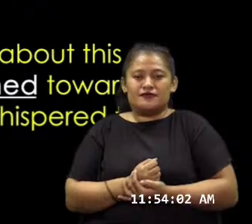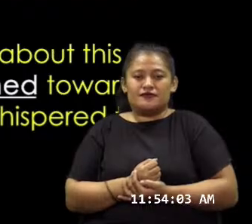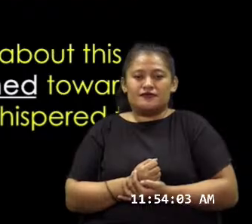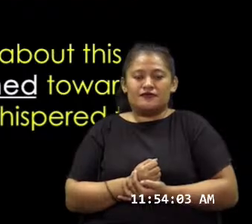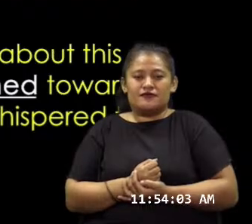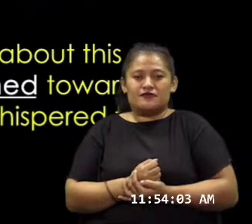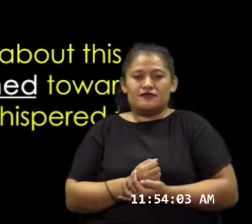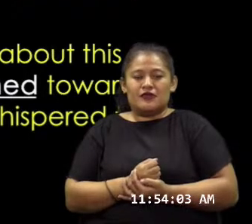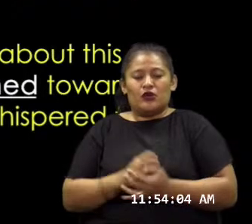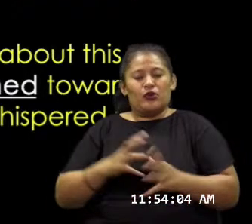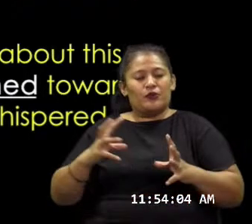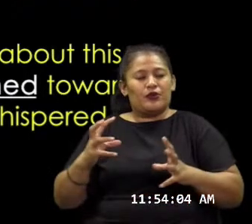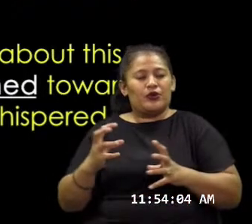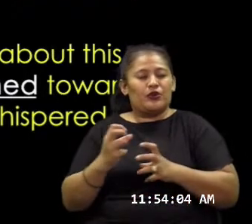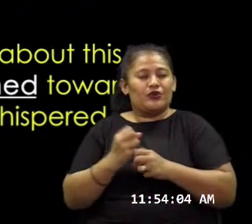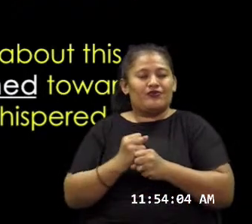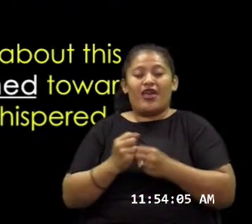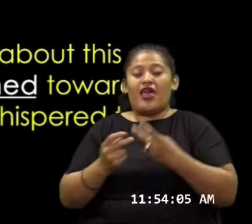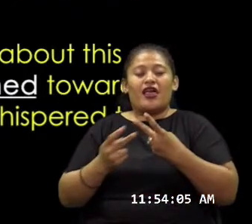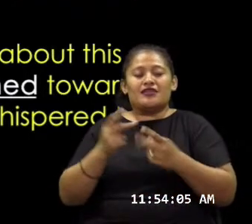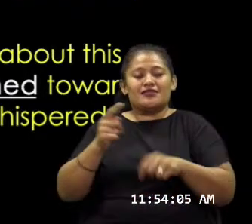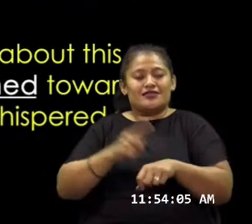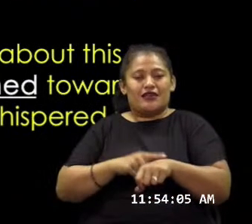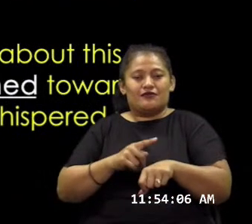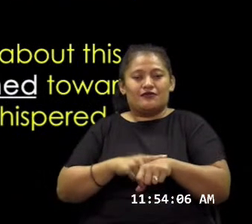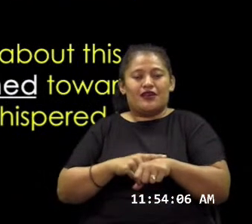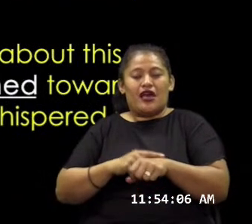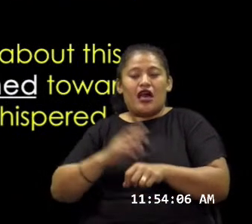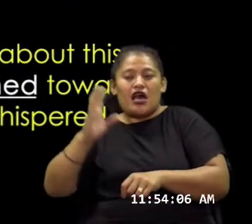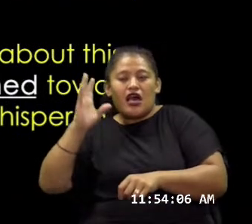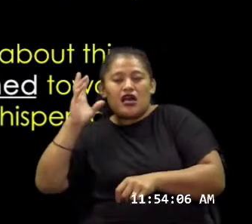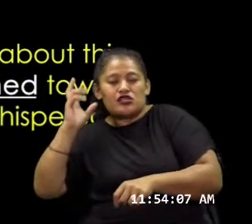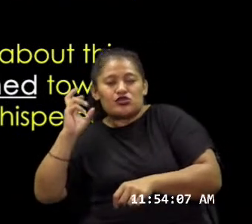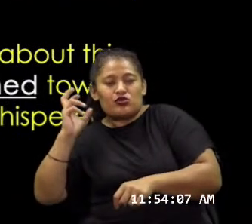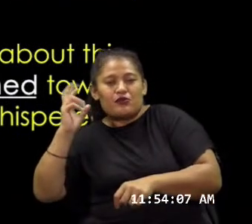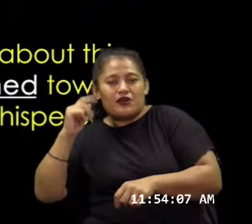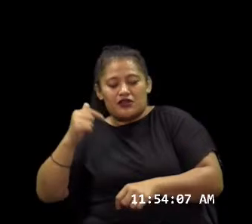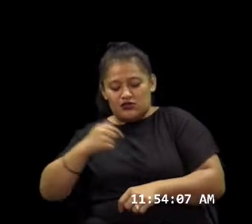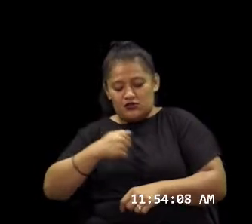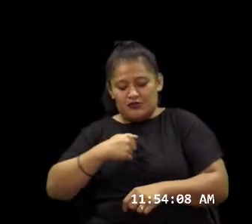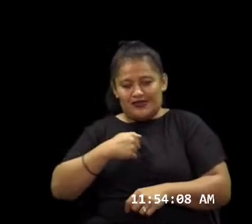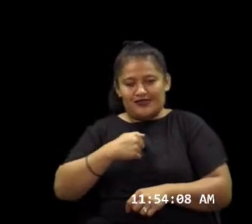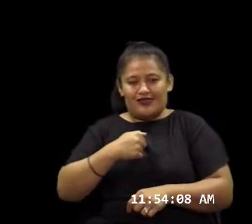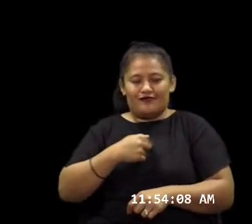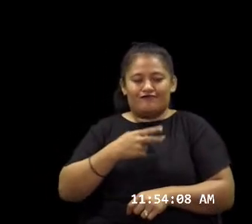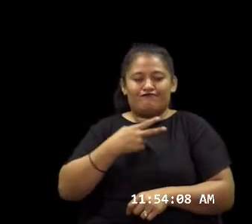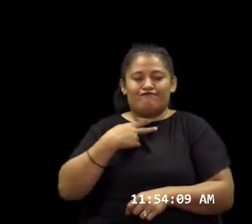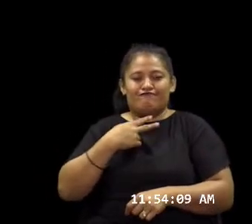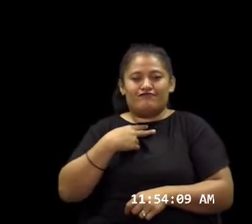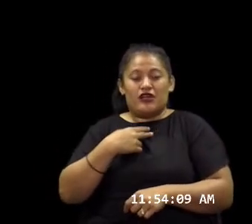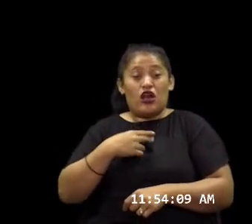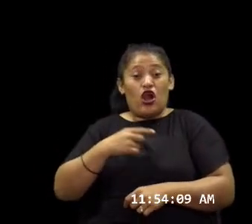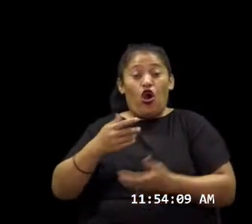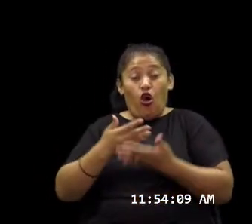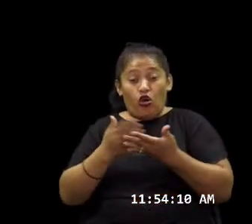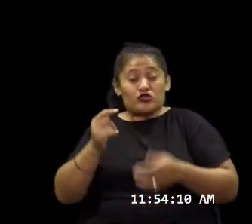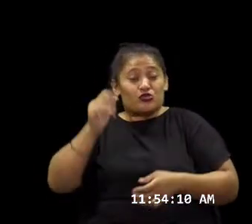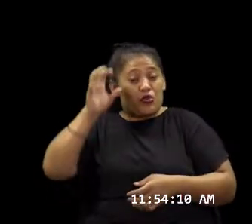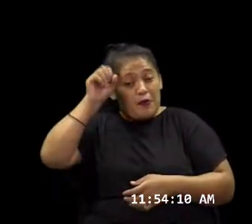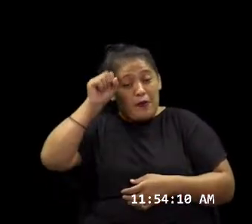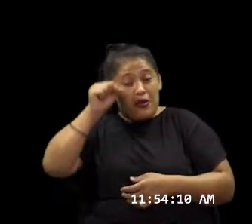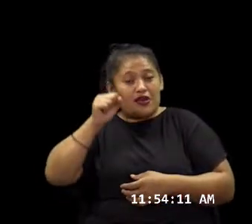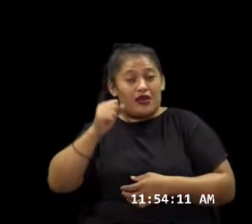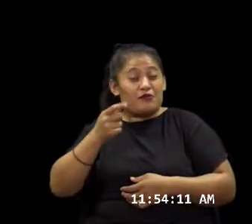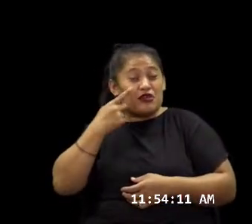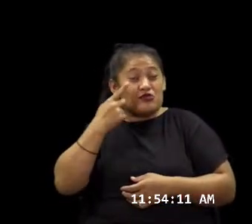He will be home anytime now, I whispered to myself. So always remember,